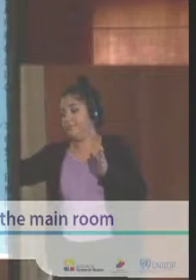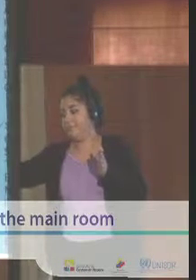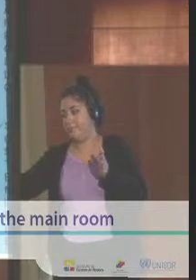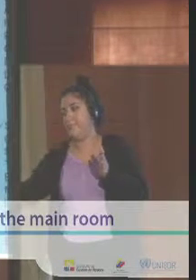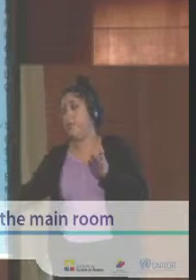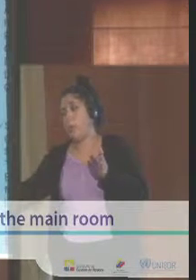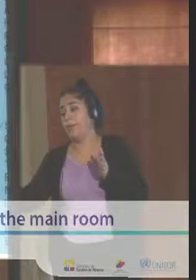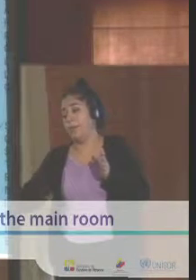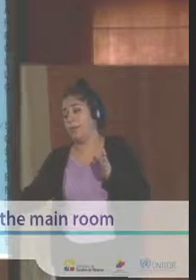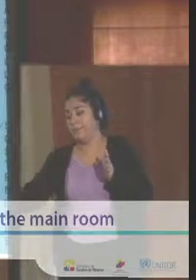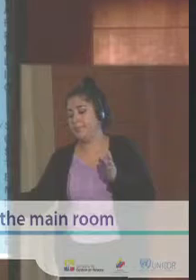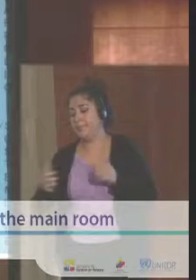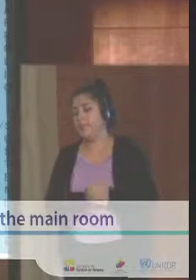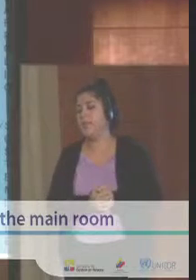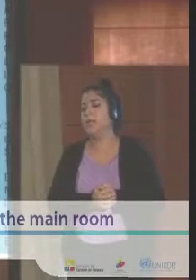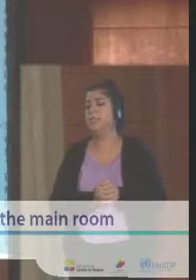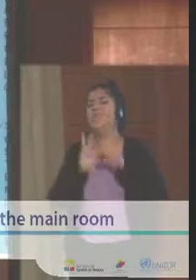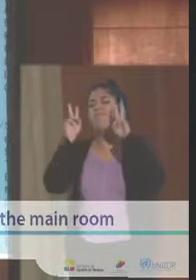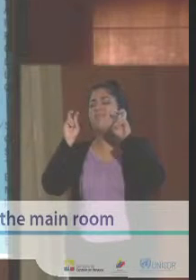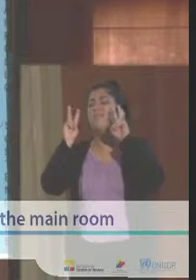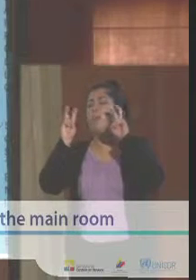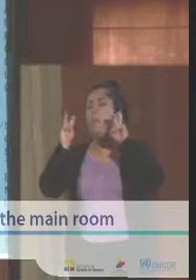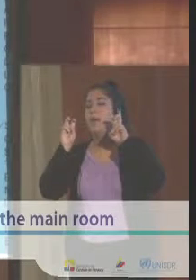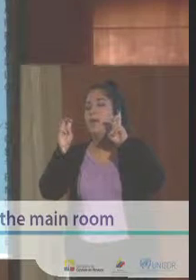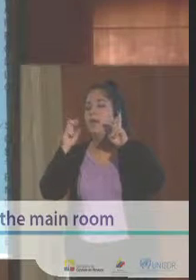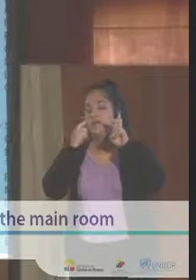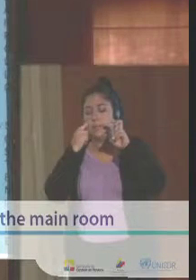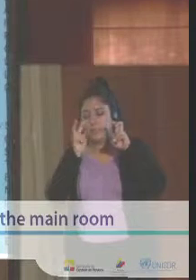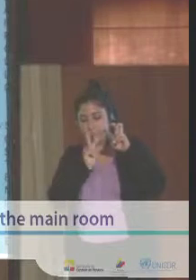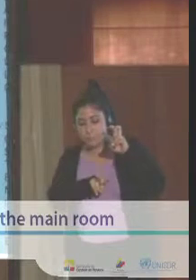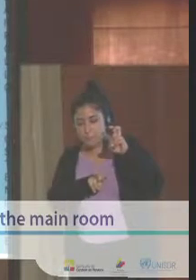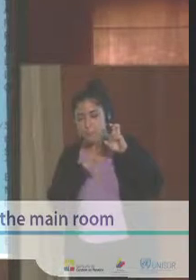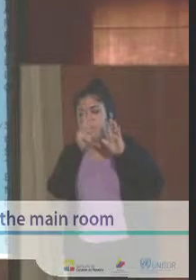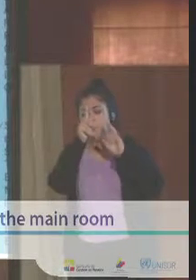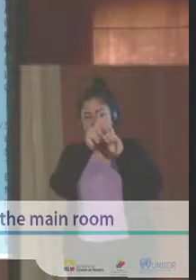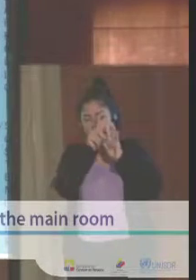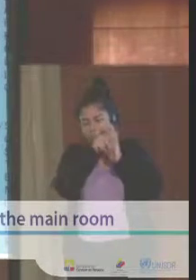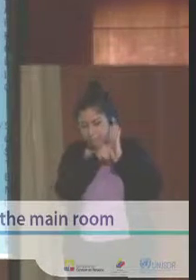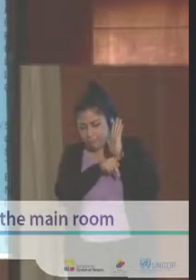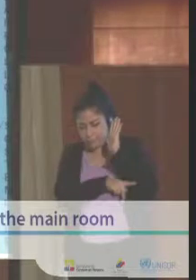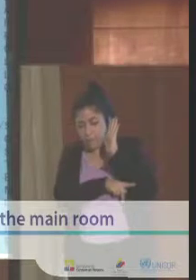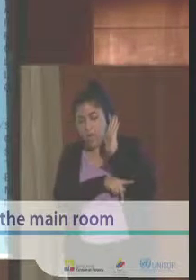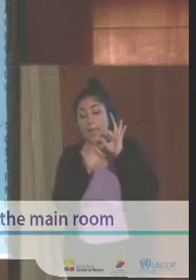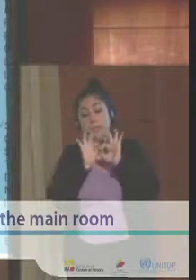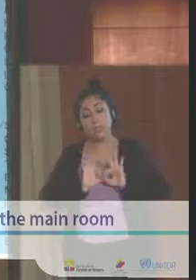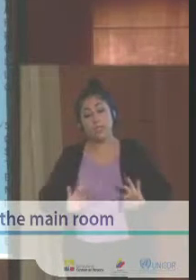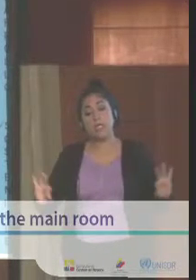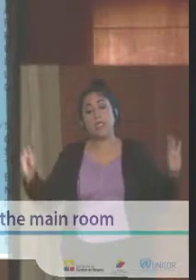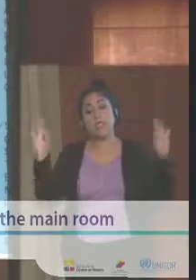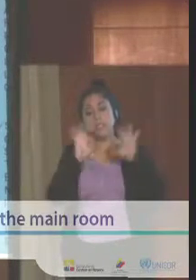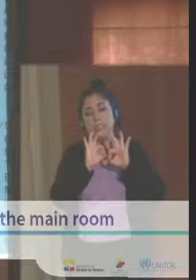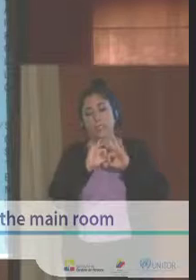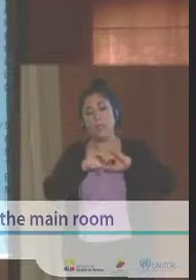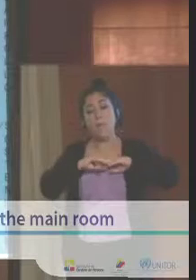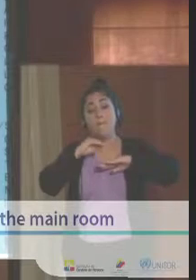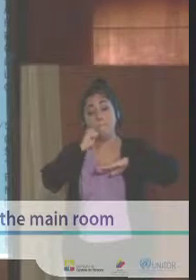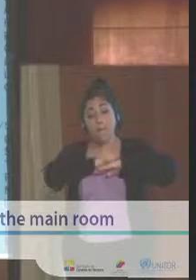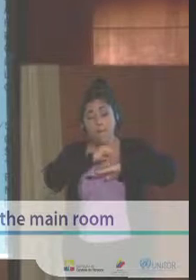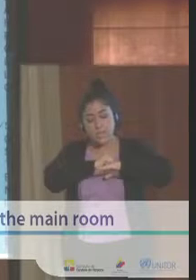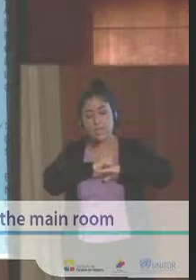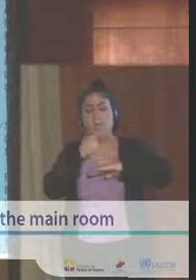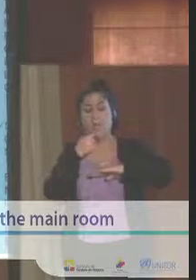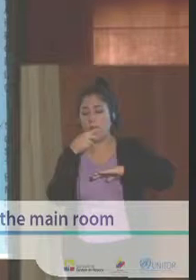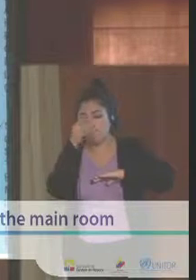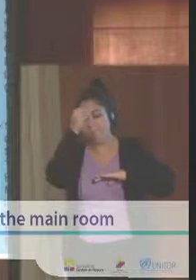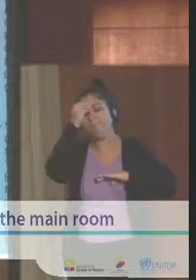can be observed, and where we started working on this issue fundamentally to lay the groundwork